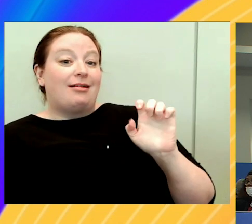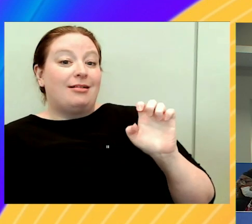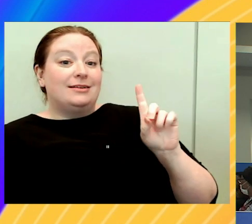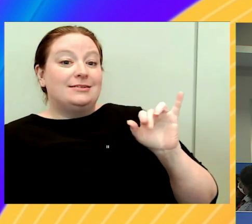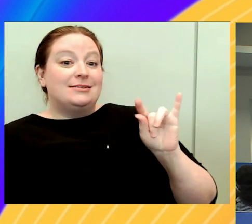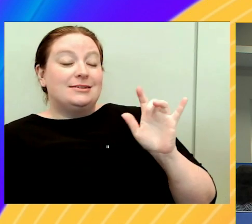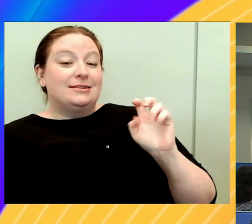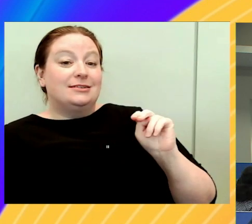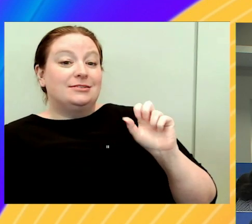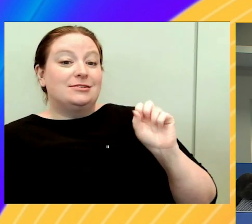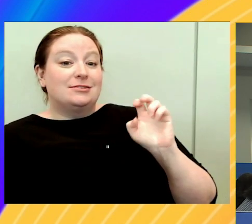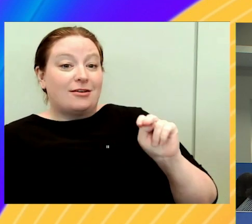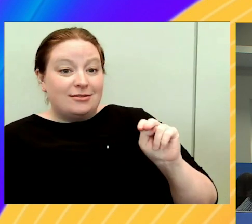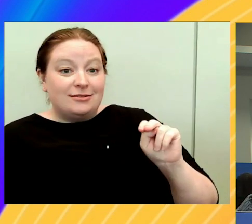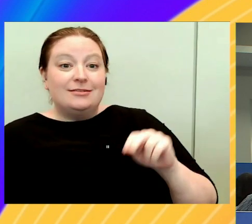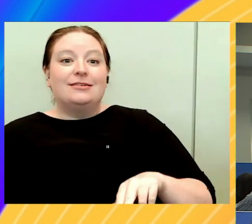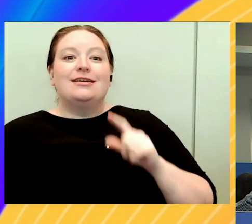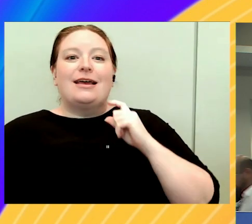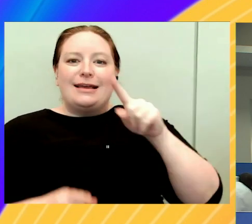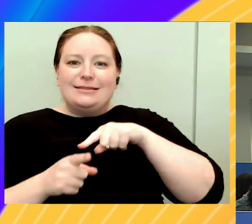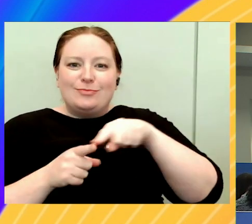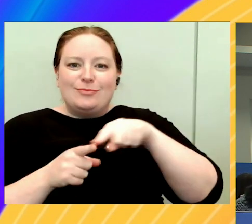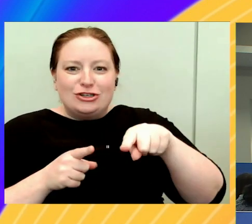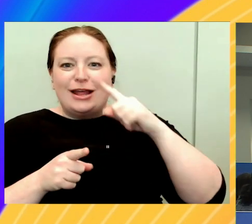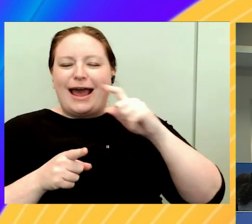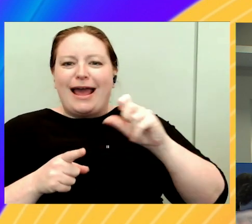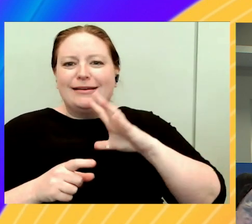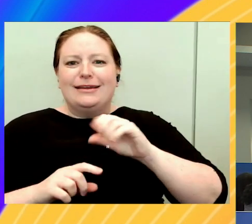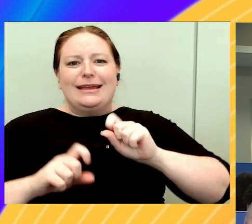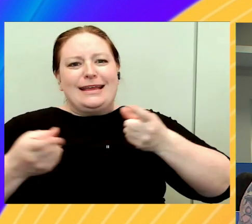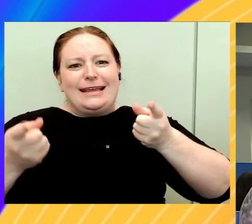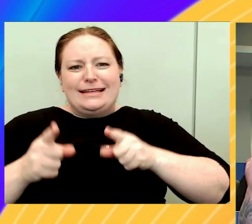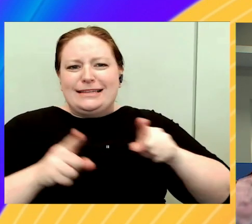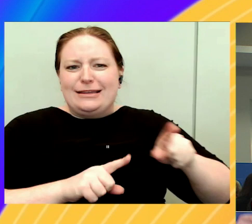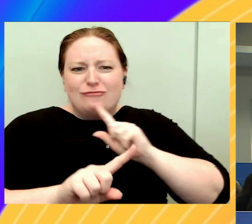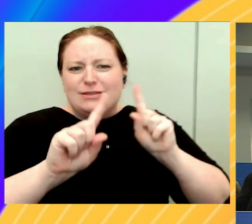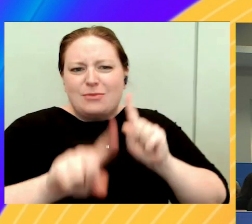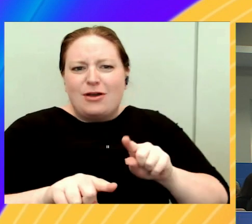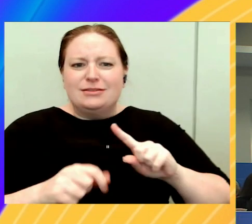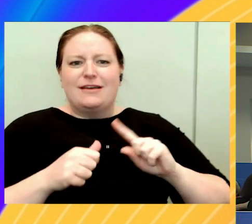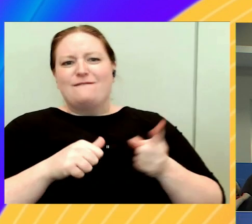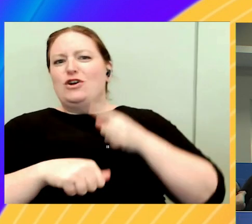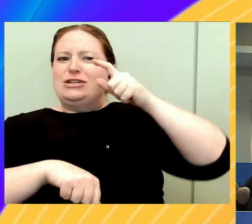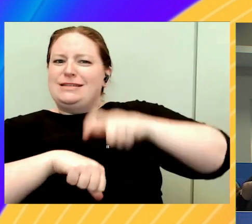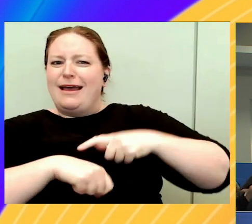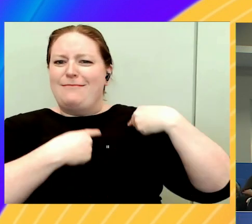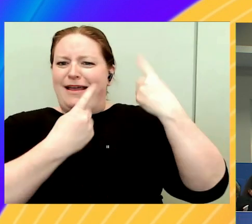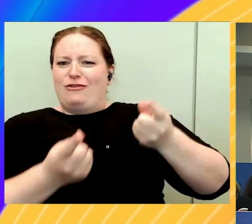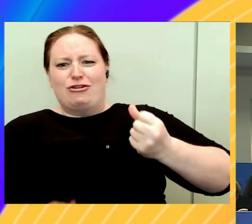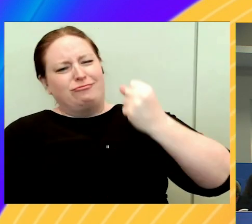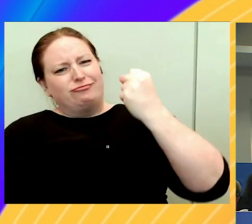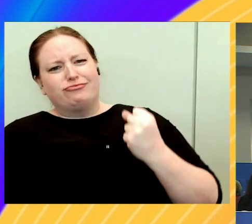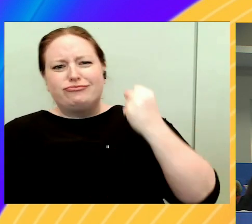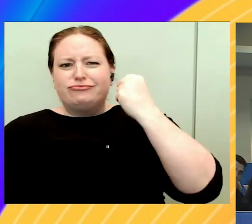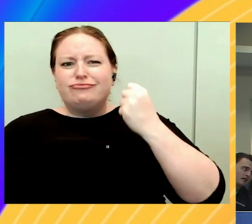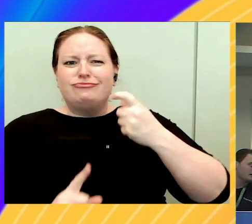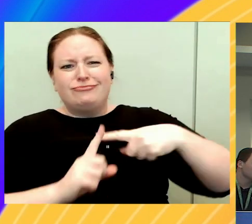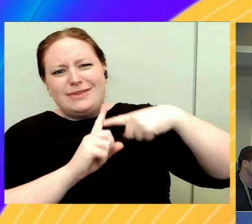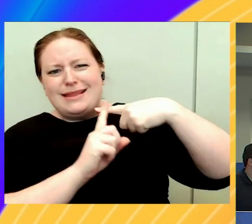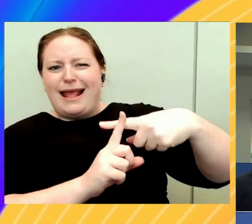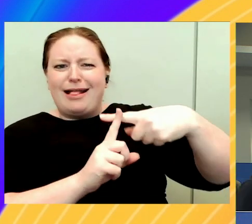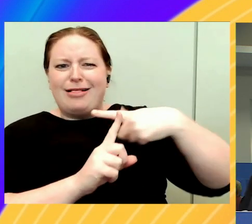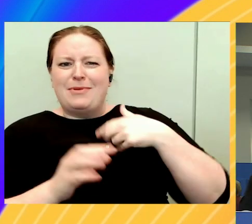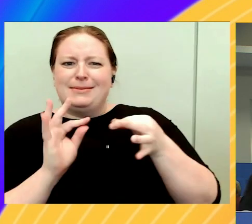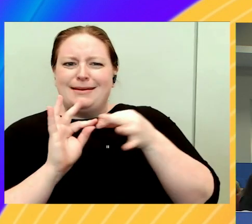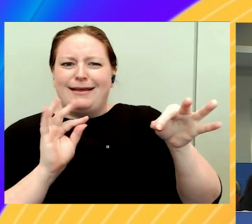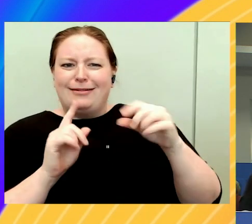solution architect that specializes in threat detection and incident response. Well, Best time ever. Nailed it. Who are you, Jeff? Everyone, I'm